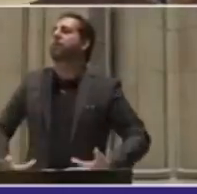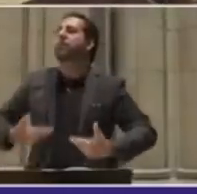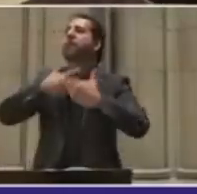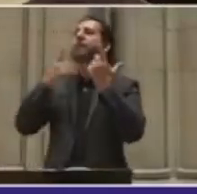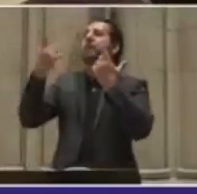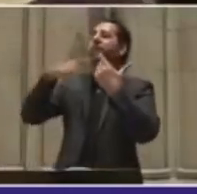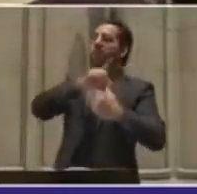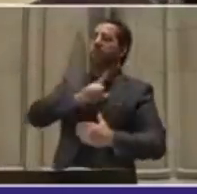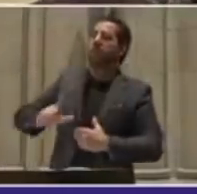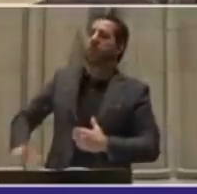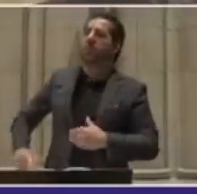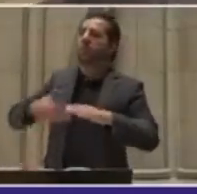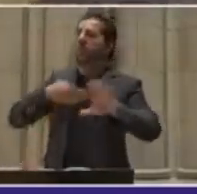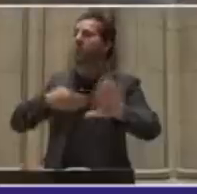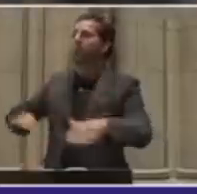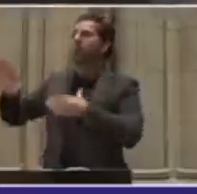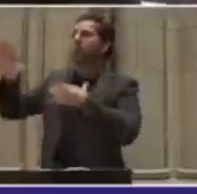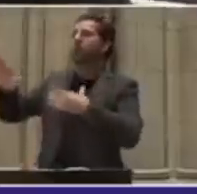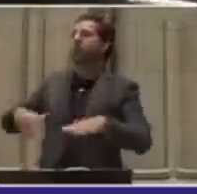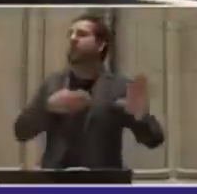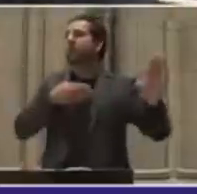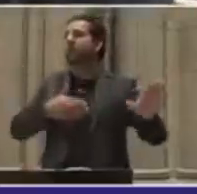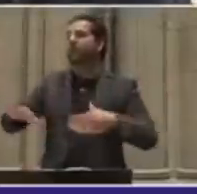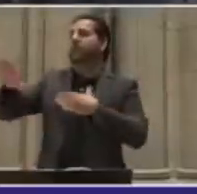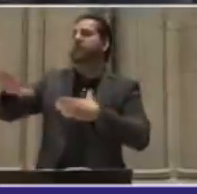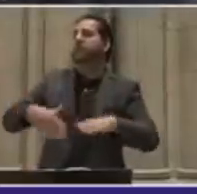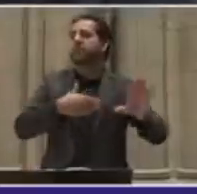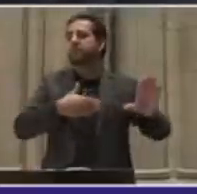Lord. Walk with me.